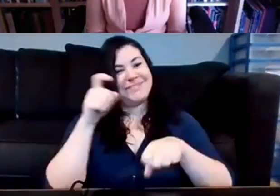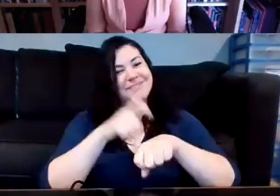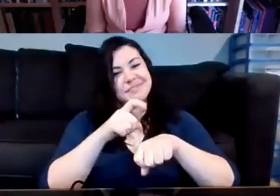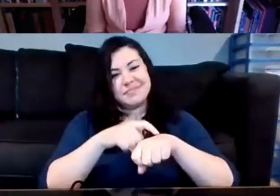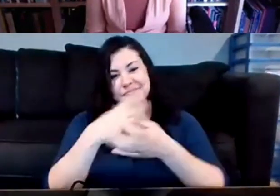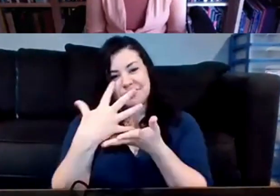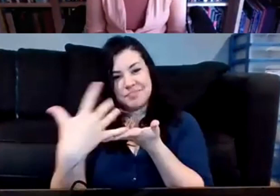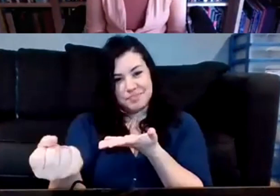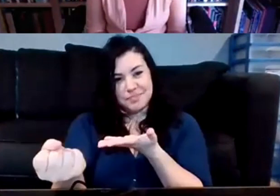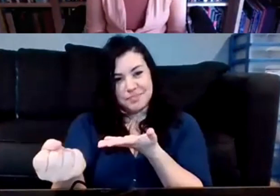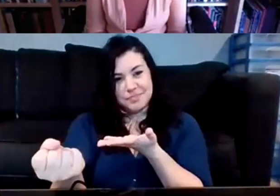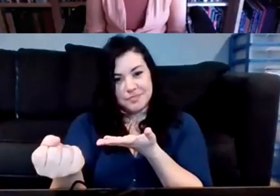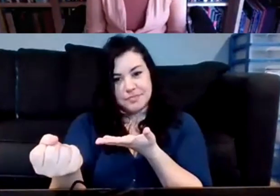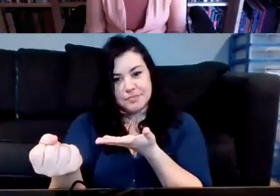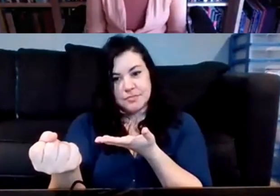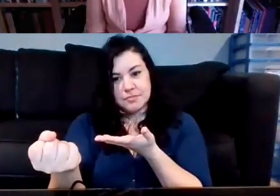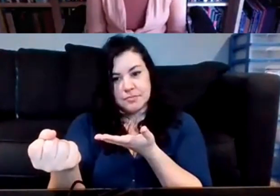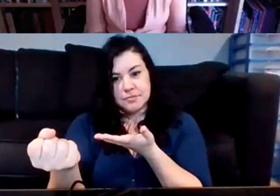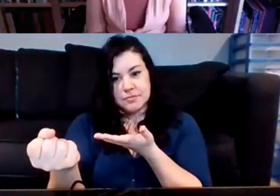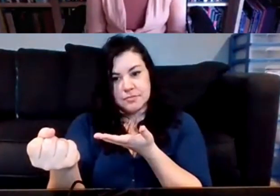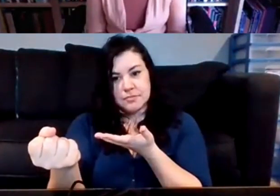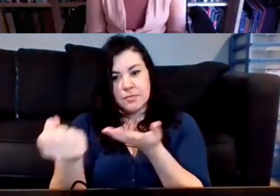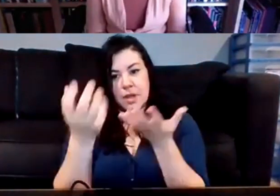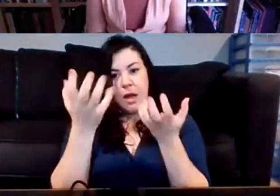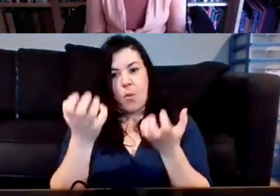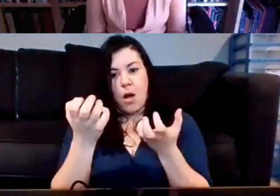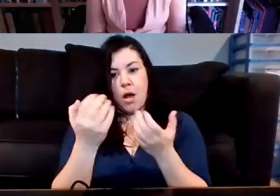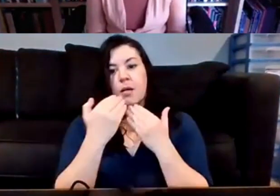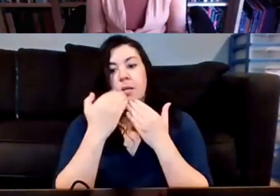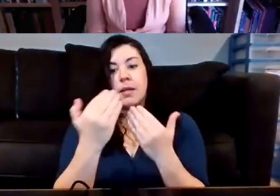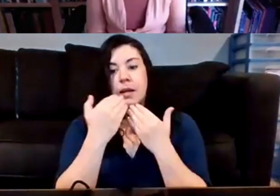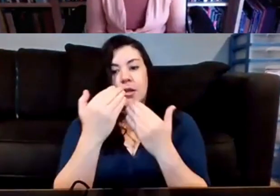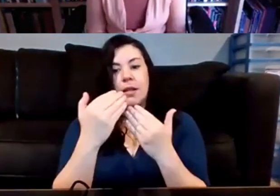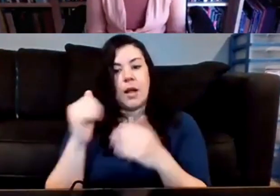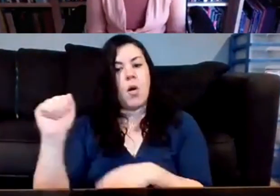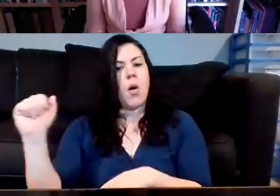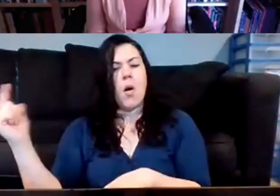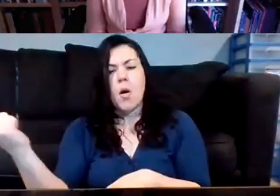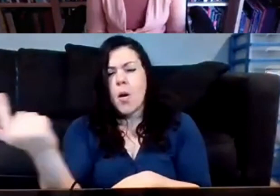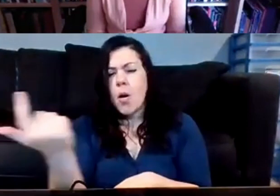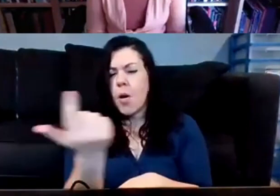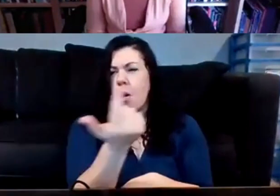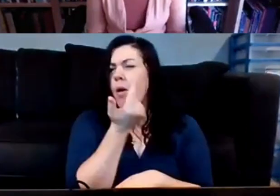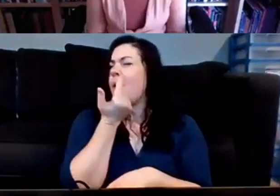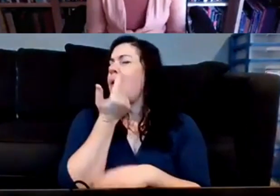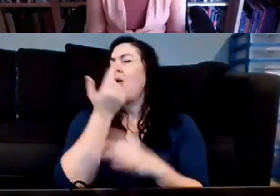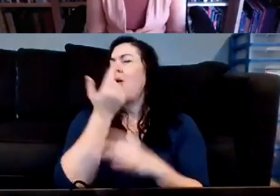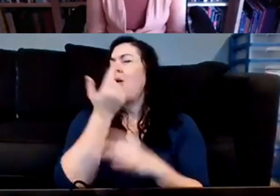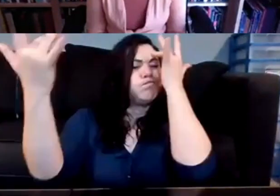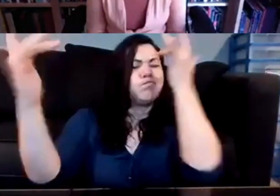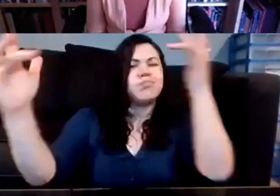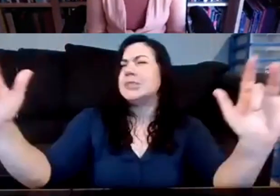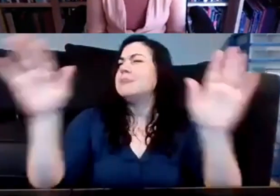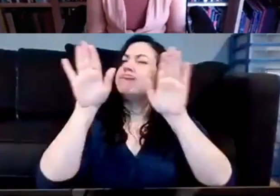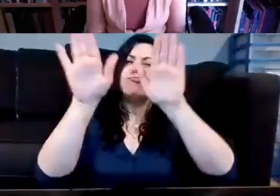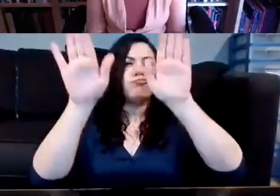for today. I want to thank all of these just brilliant, great hearts for being here with